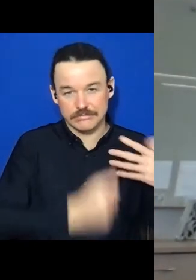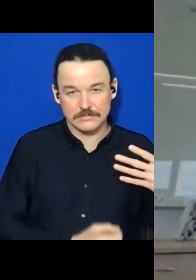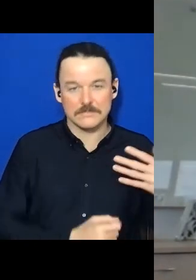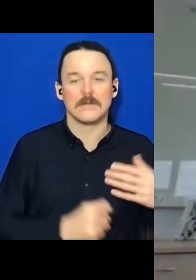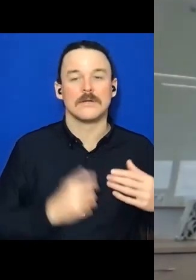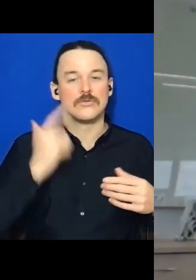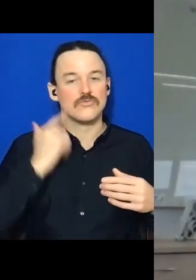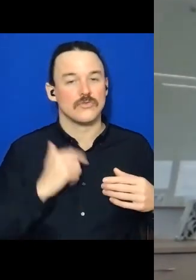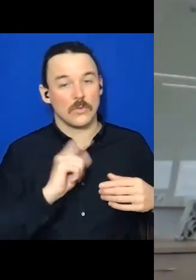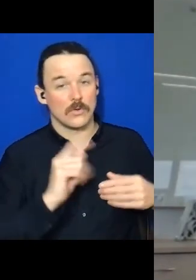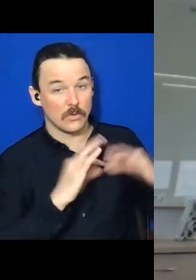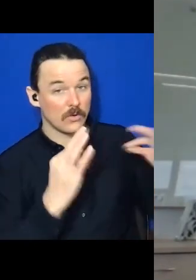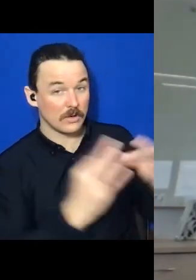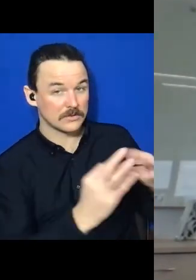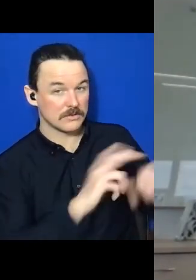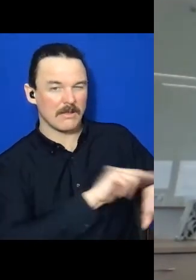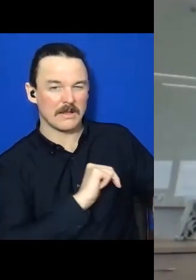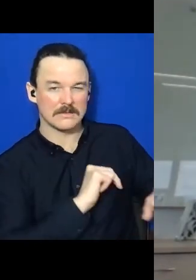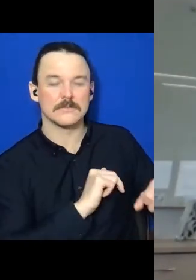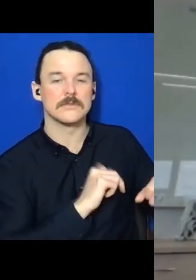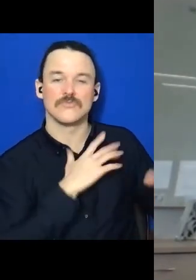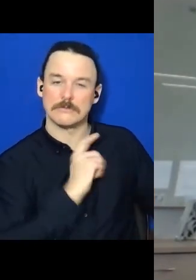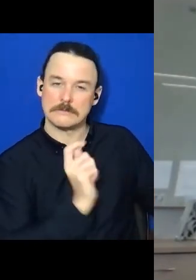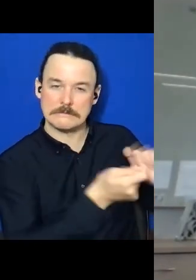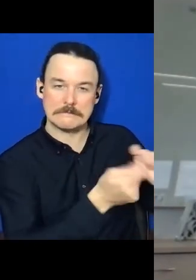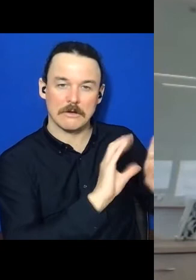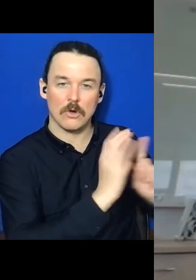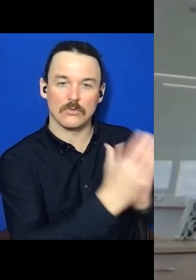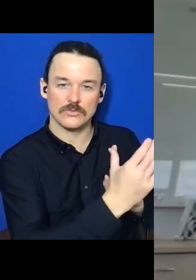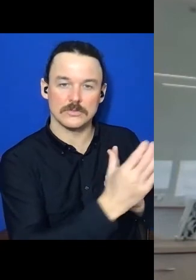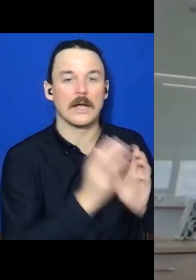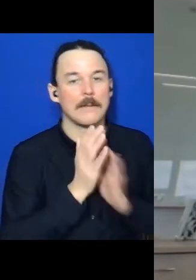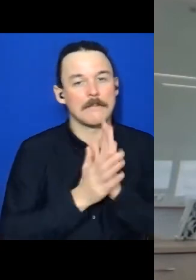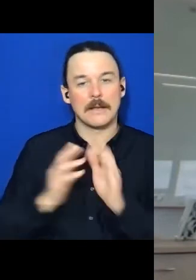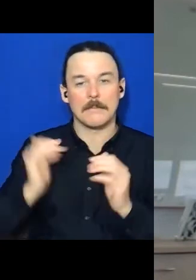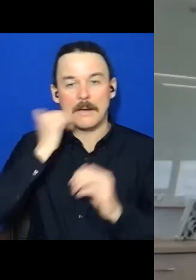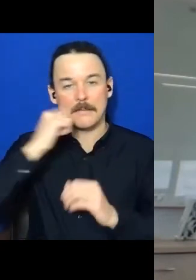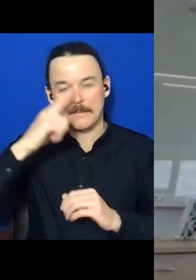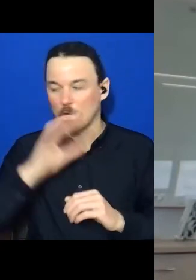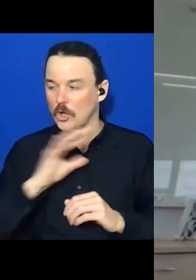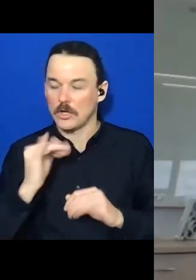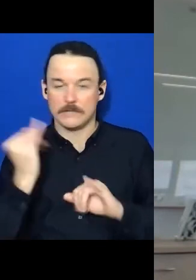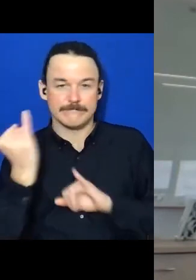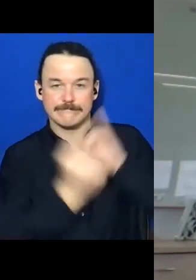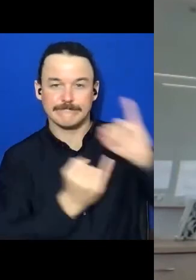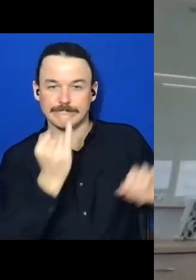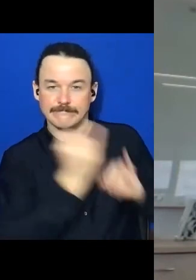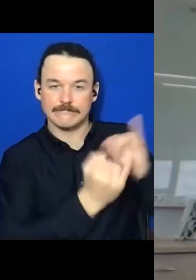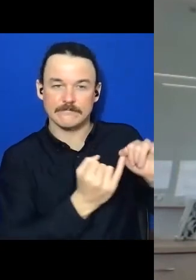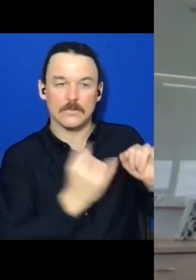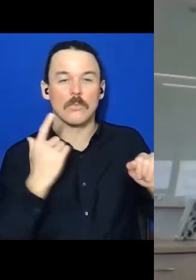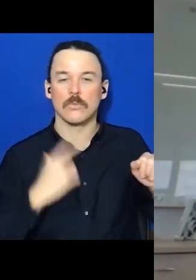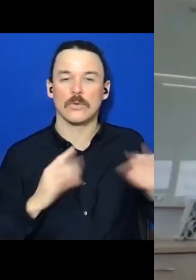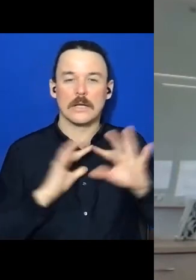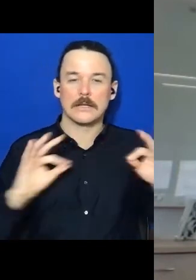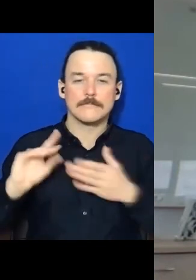didn't attract the criticisms of Maori people. And so what we were looking for was, how do we build the culture